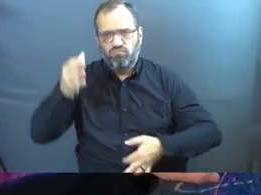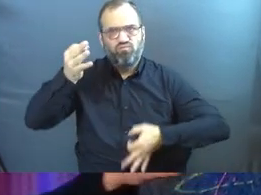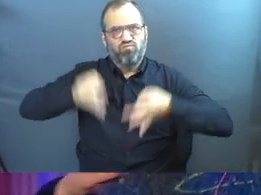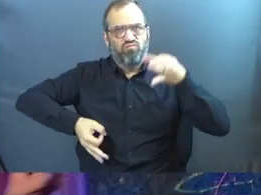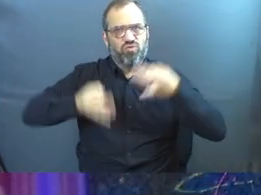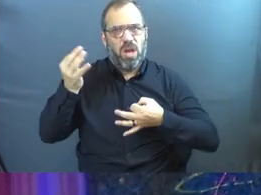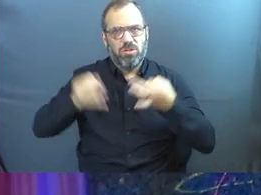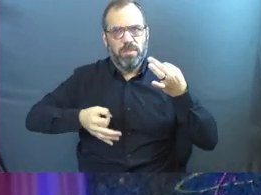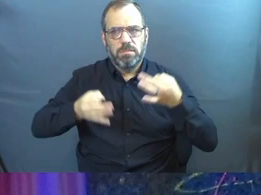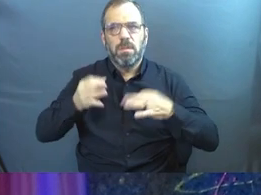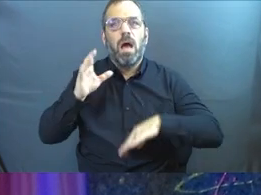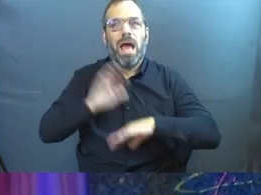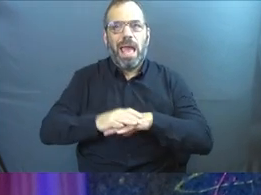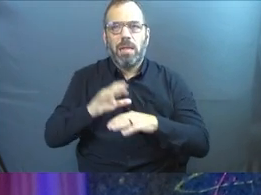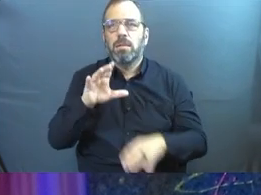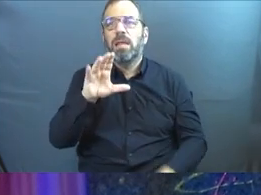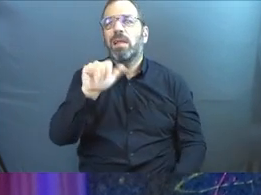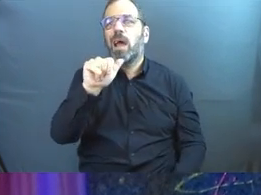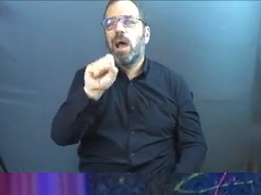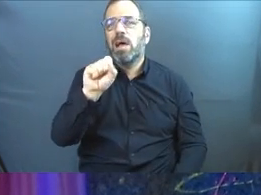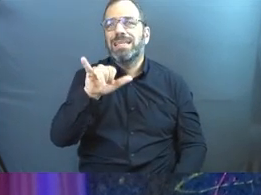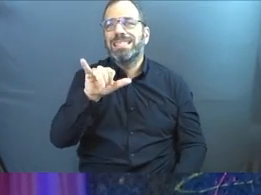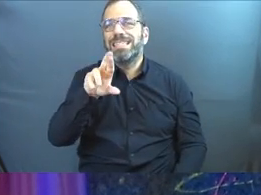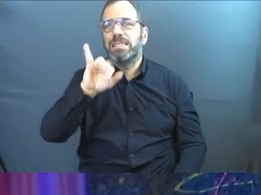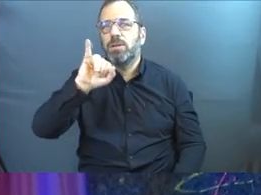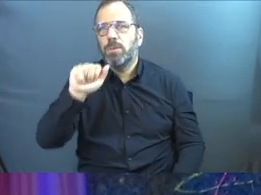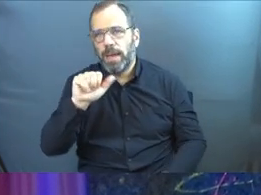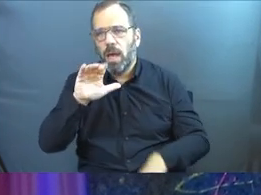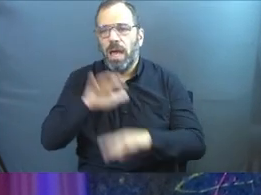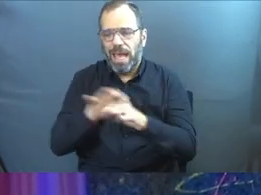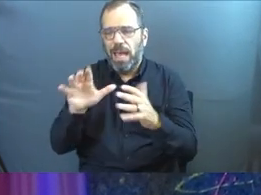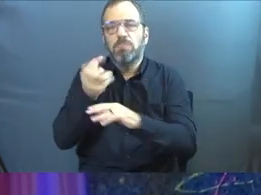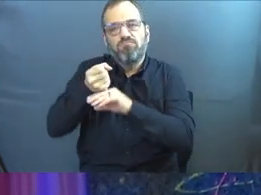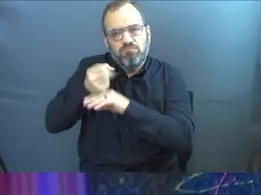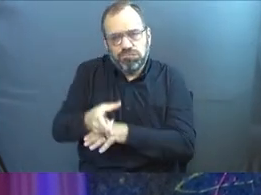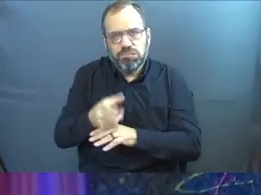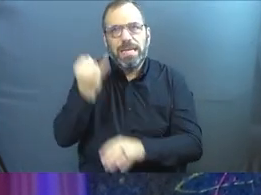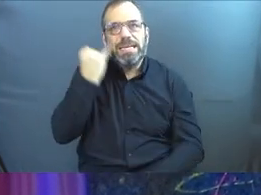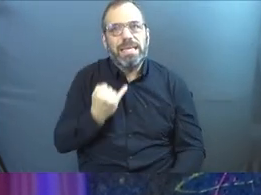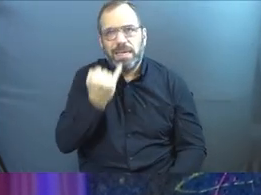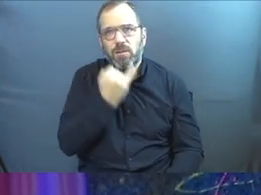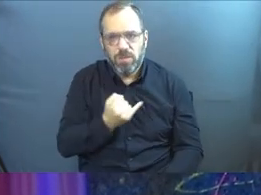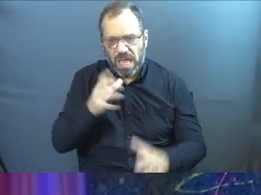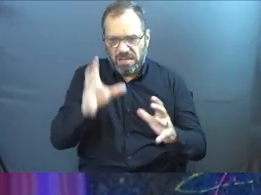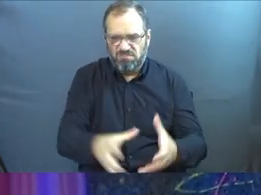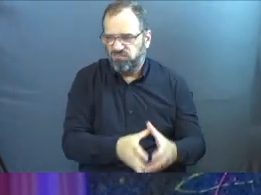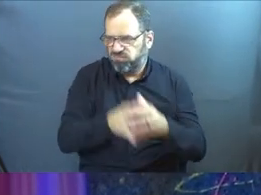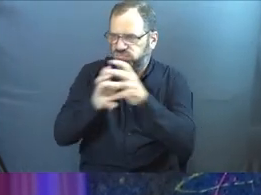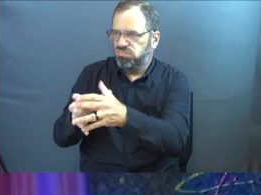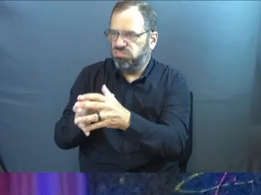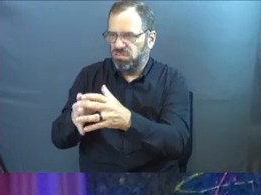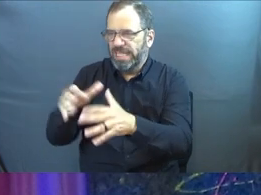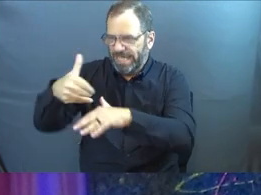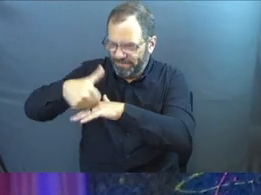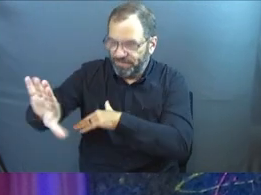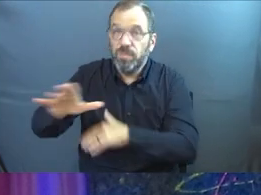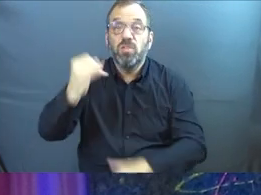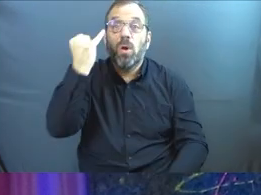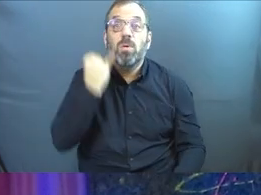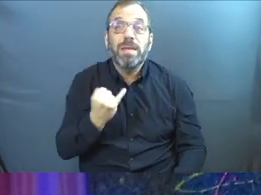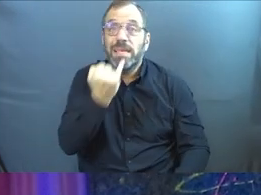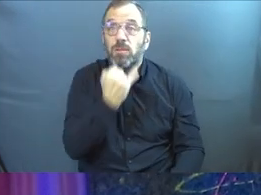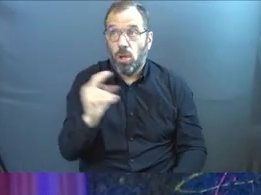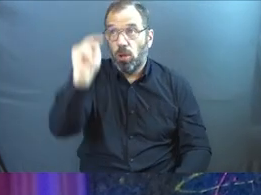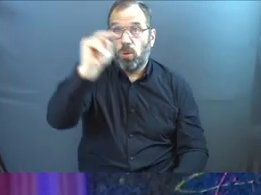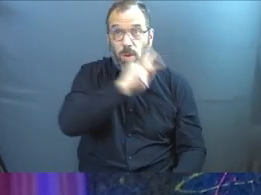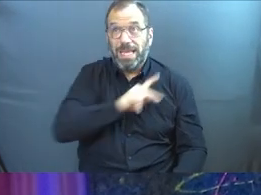judgment and Assyria came and defeated Israel and carted them off into exile. And so Israel, the